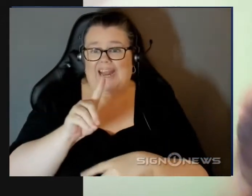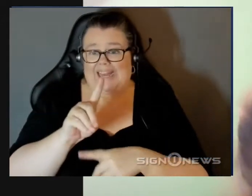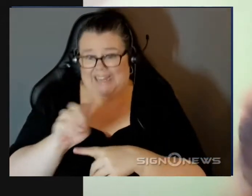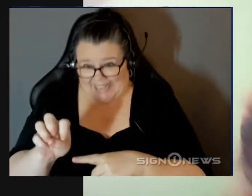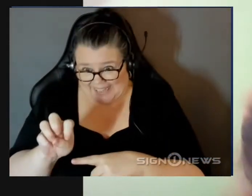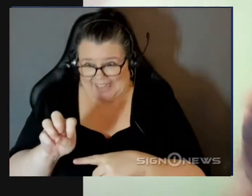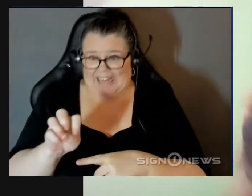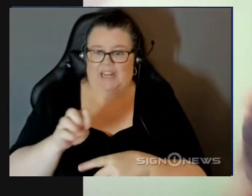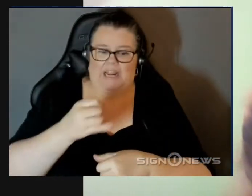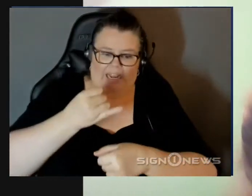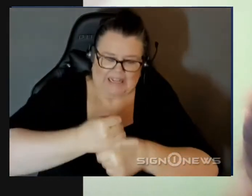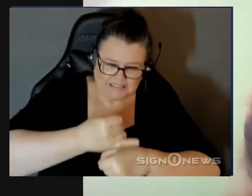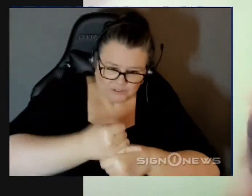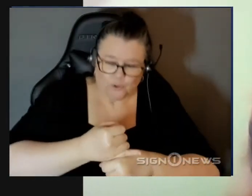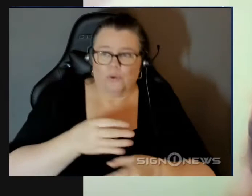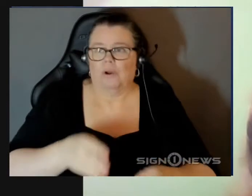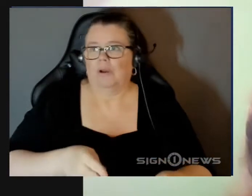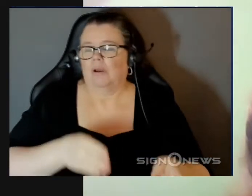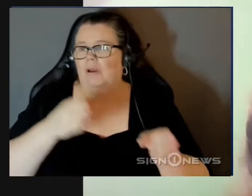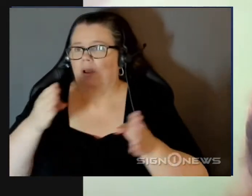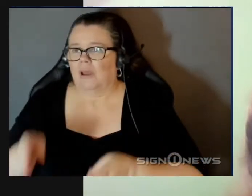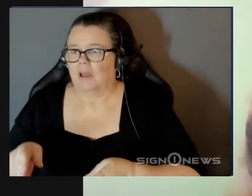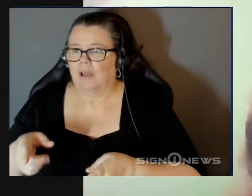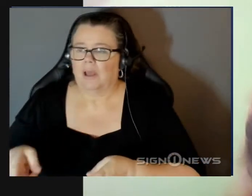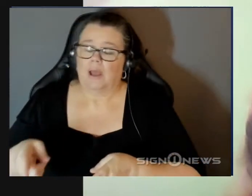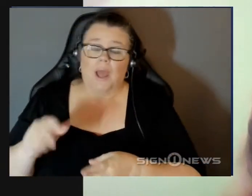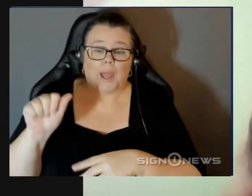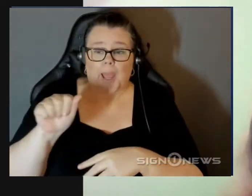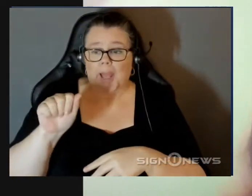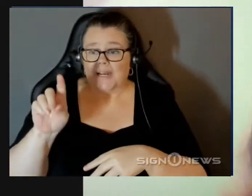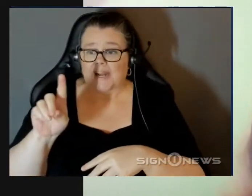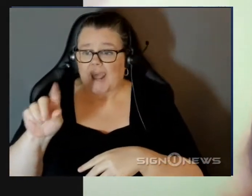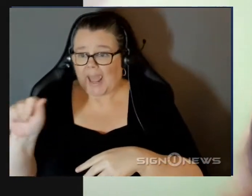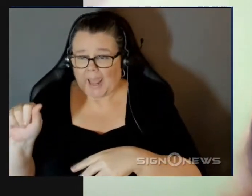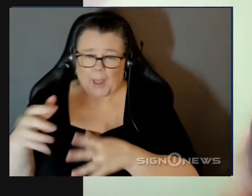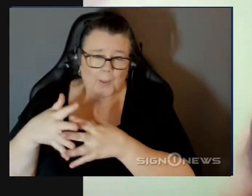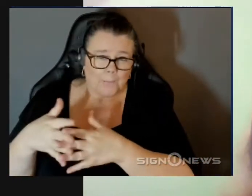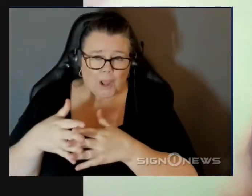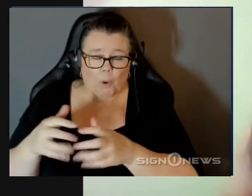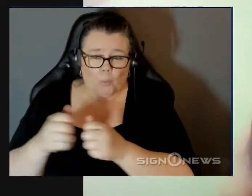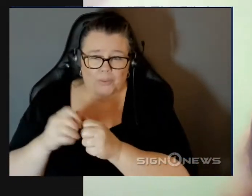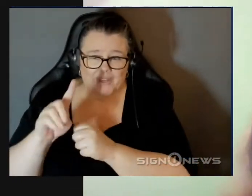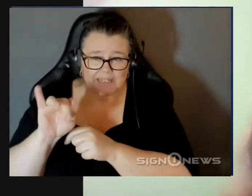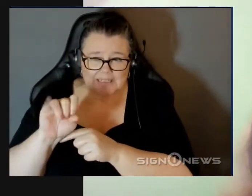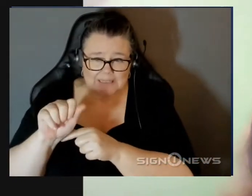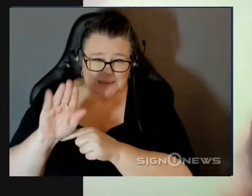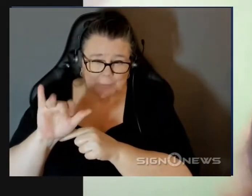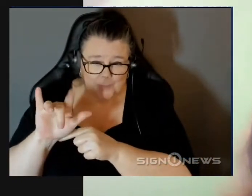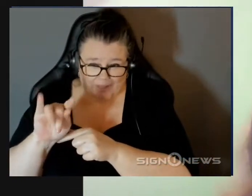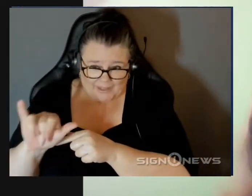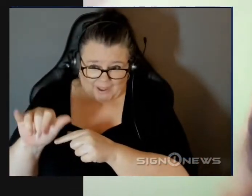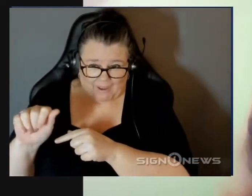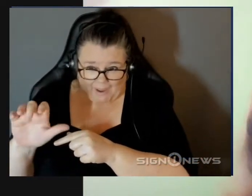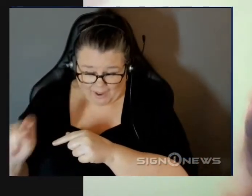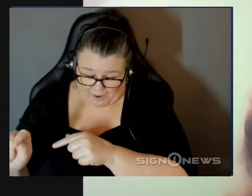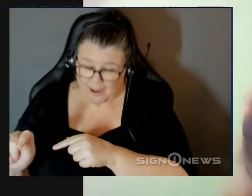Act. And if they looked at guardianship, and guardianship has been the game in town for centuries, basically. I mean, noting